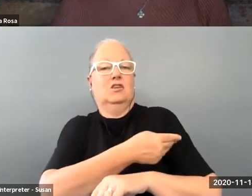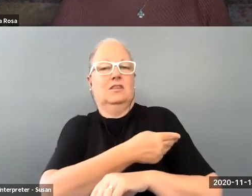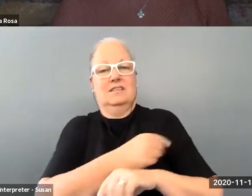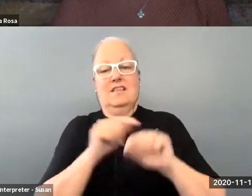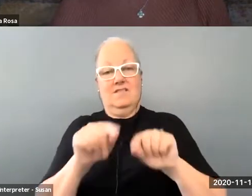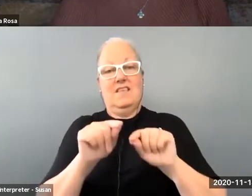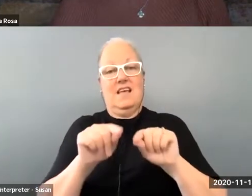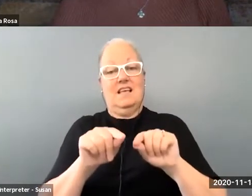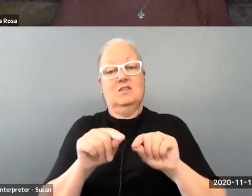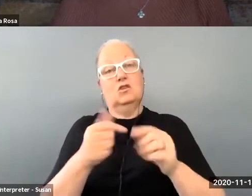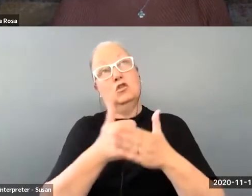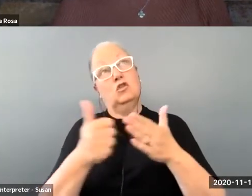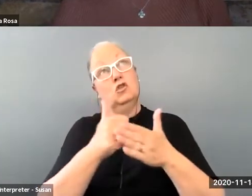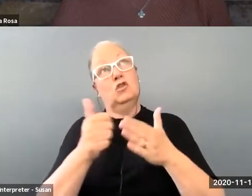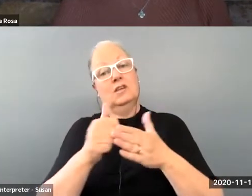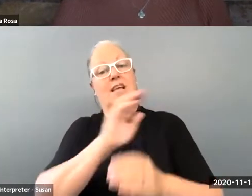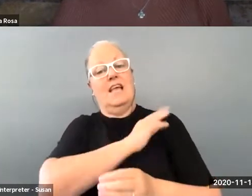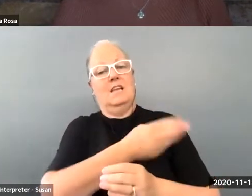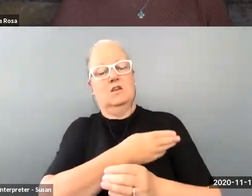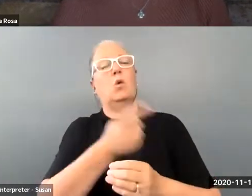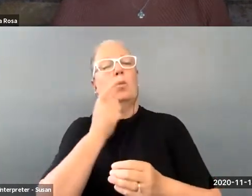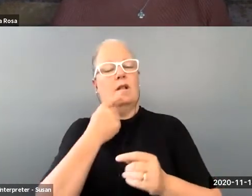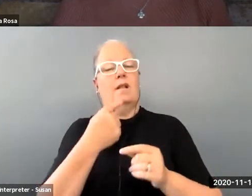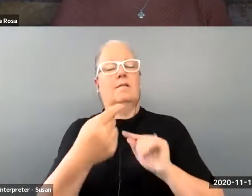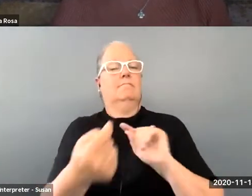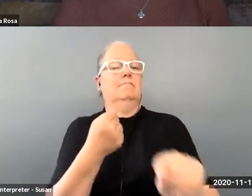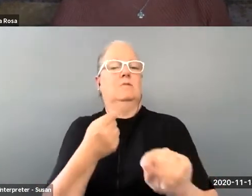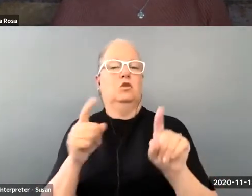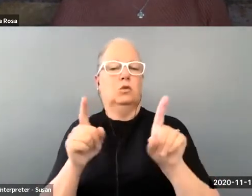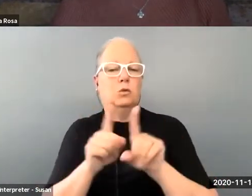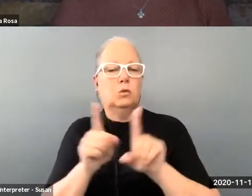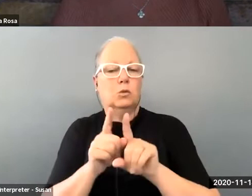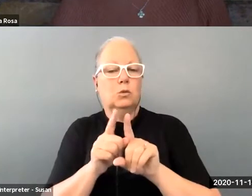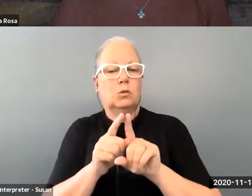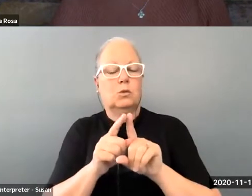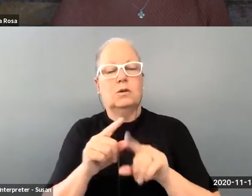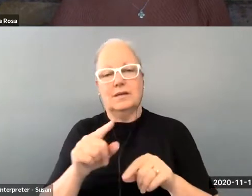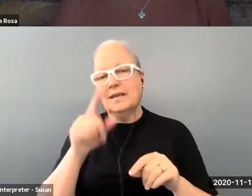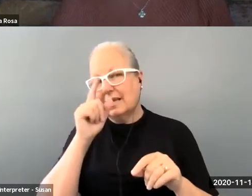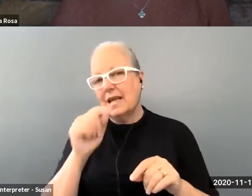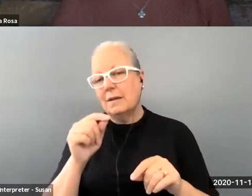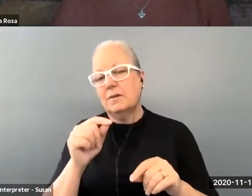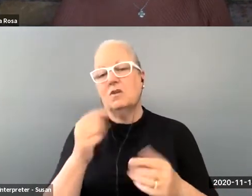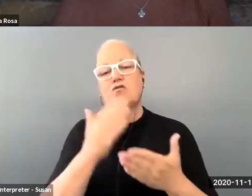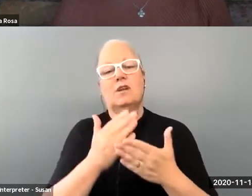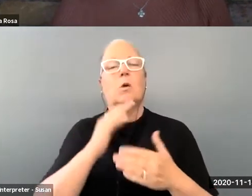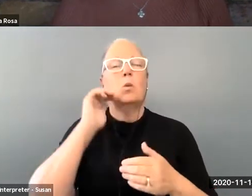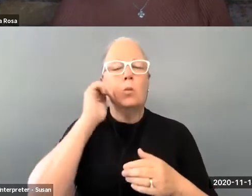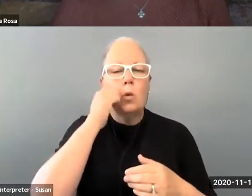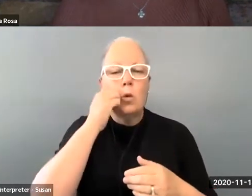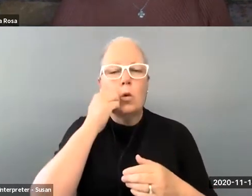energy that comes back in. It's a very, right. It can be an extremely warm, generous sharing place.